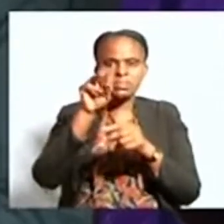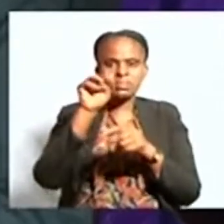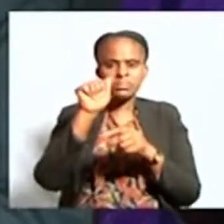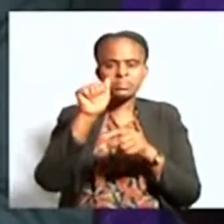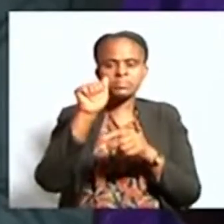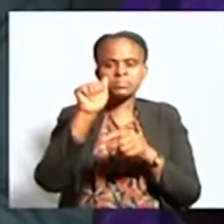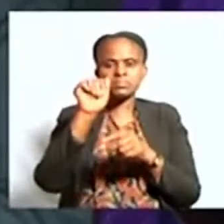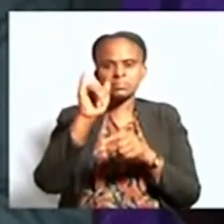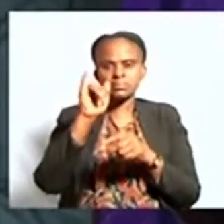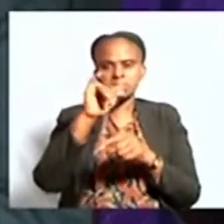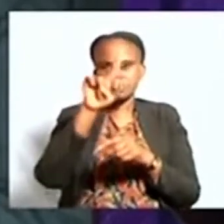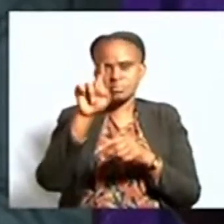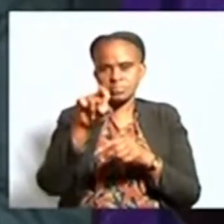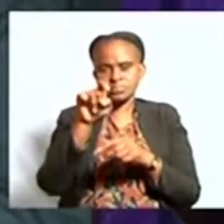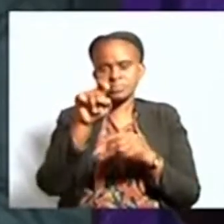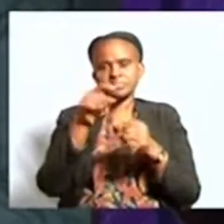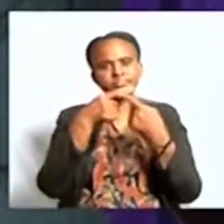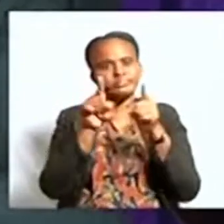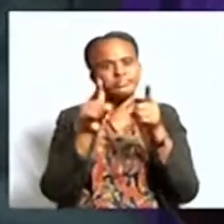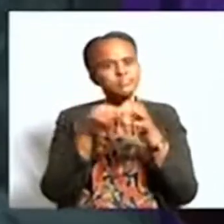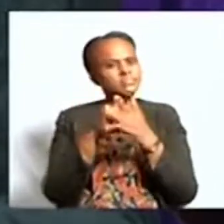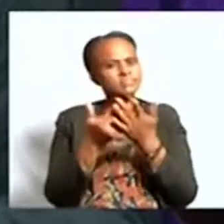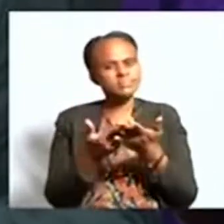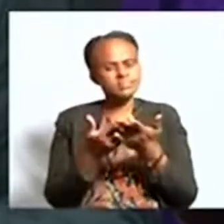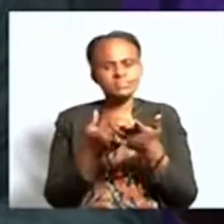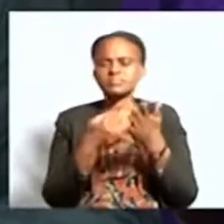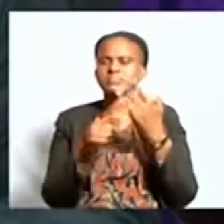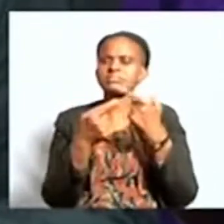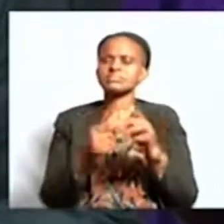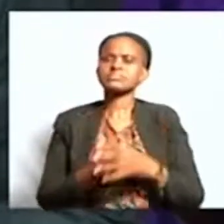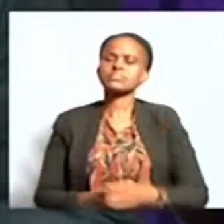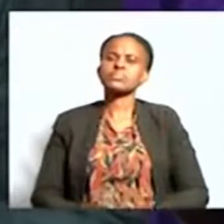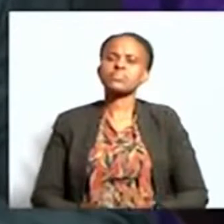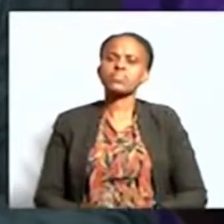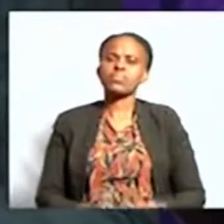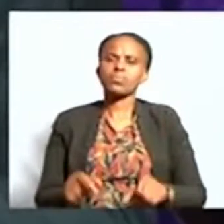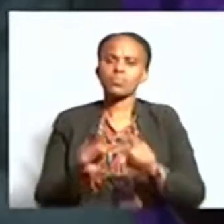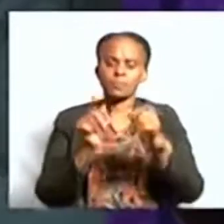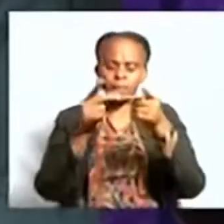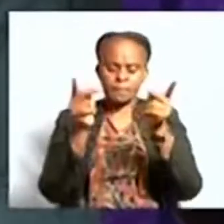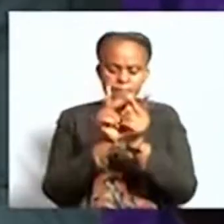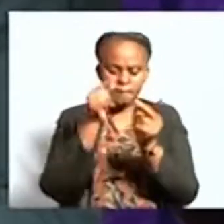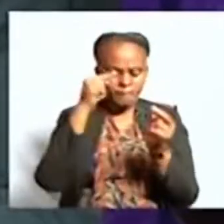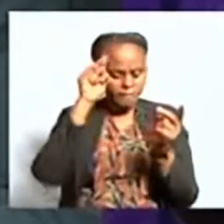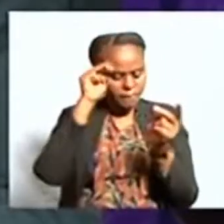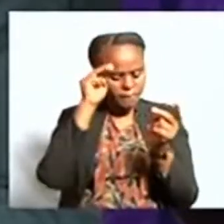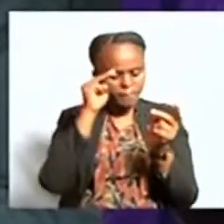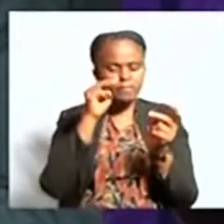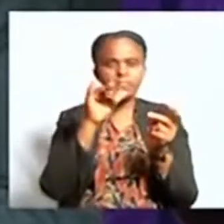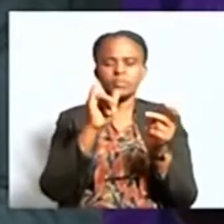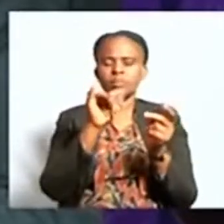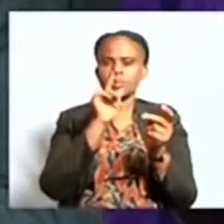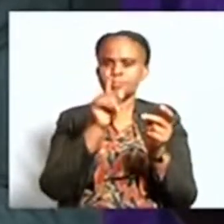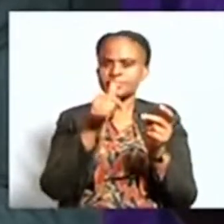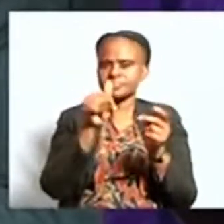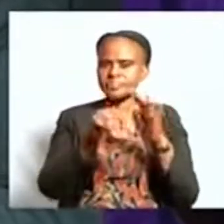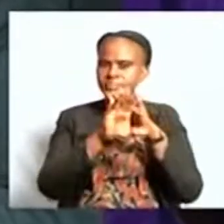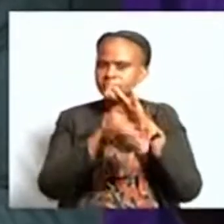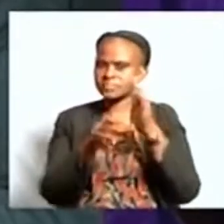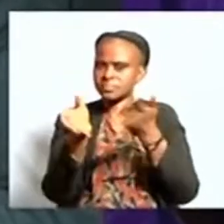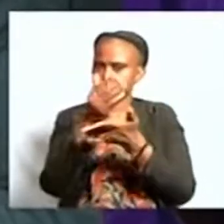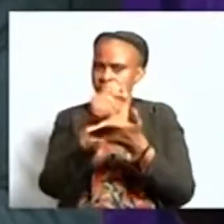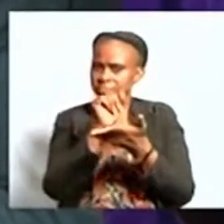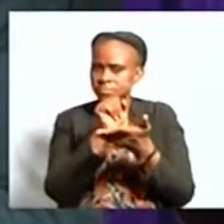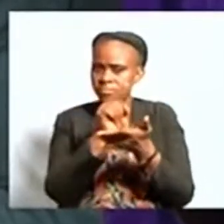on the discrepancy and the position of the ministry that the under collection